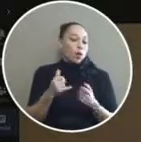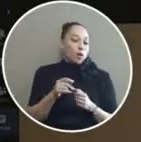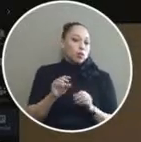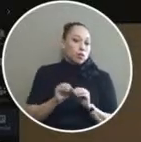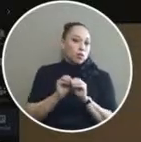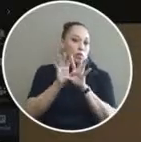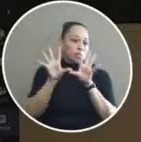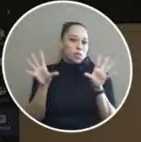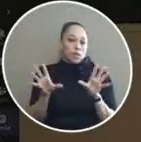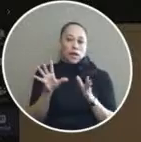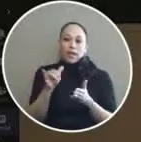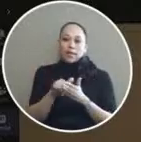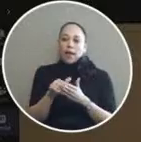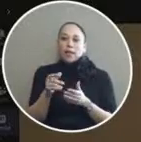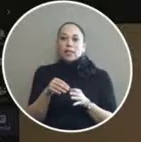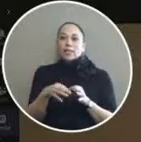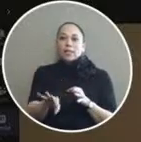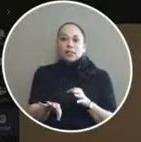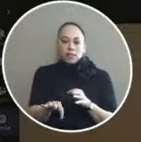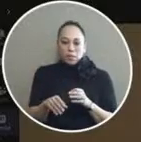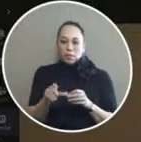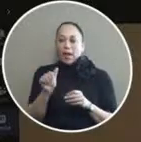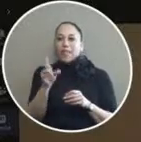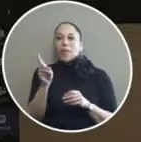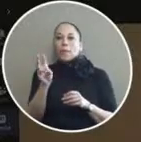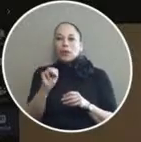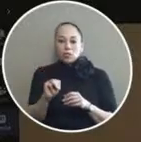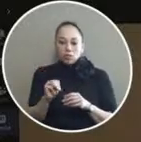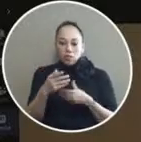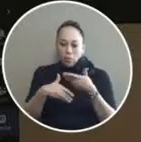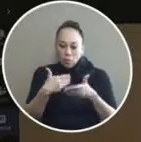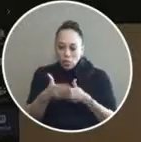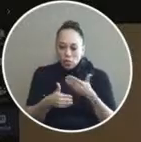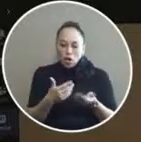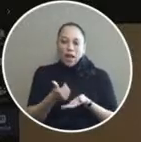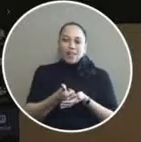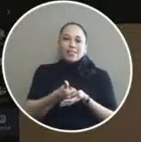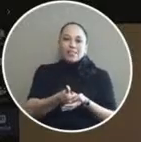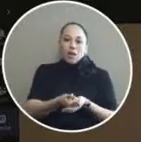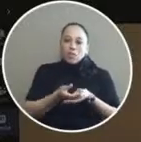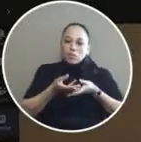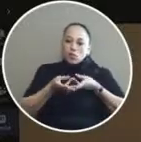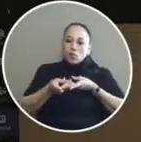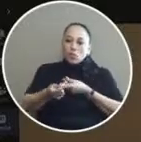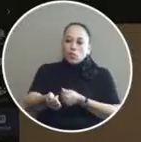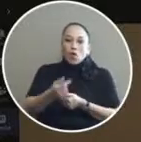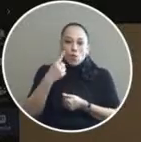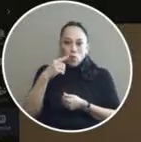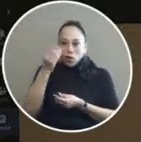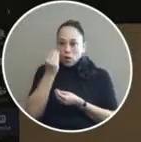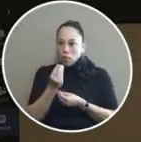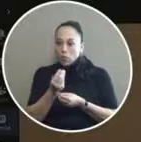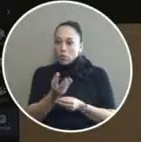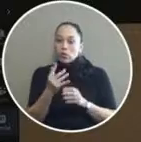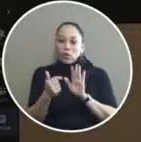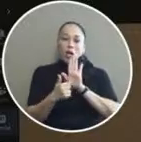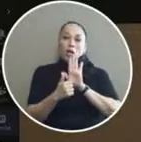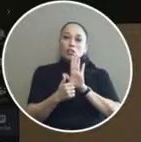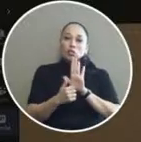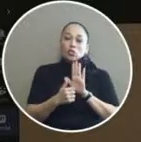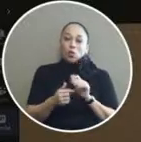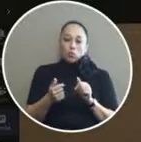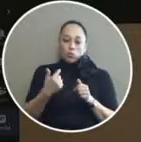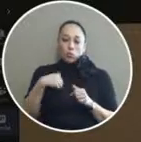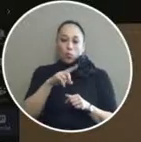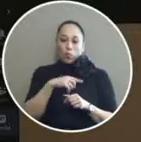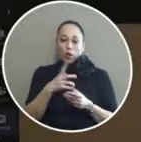make that clear that that's just simply an administrative procedure that helps the flow of information and shows that we